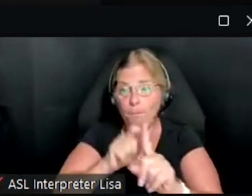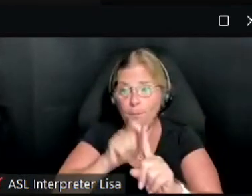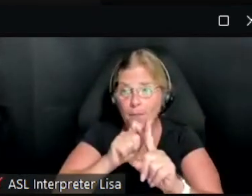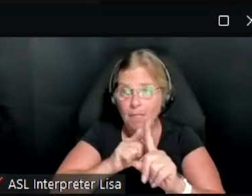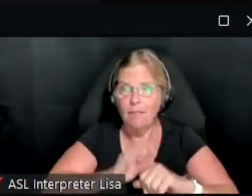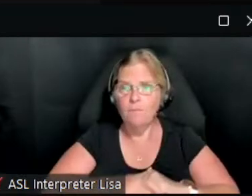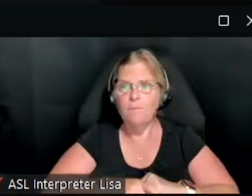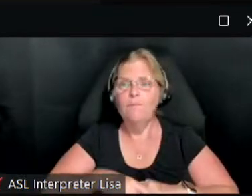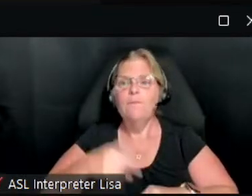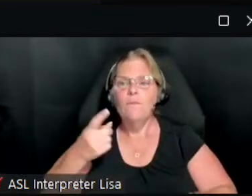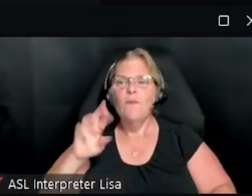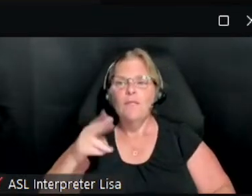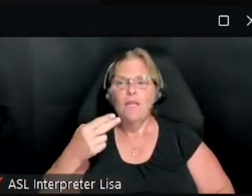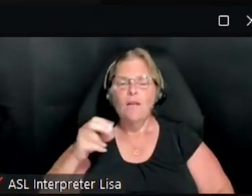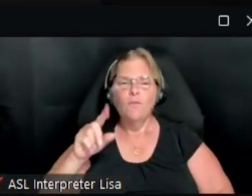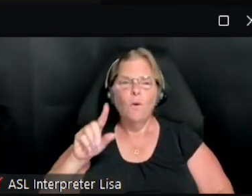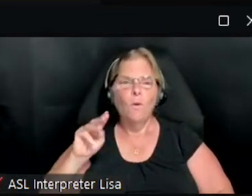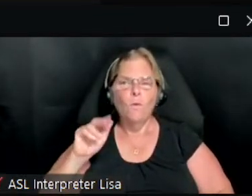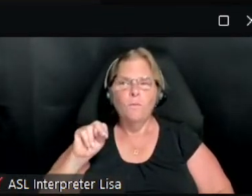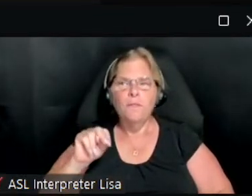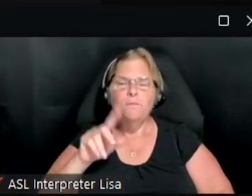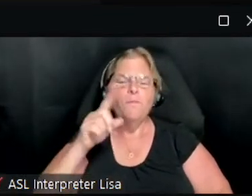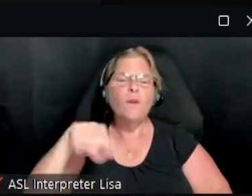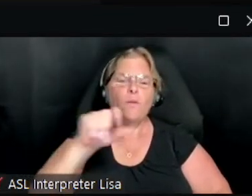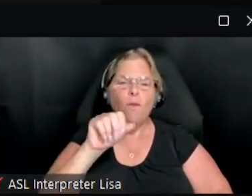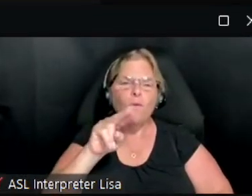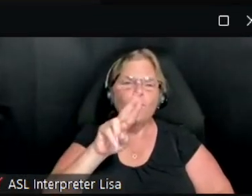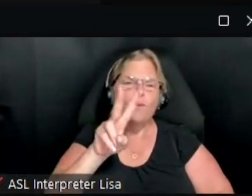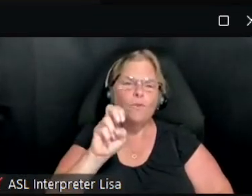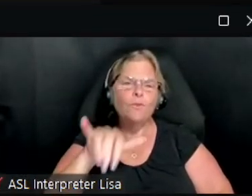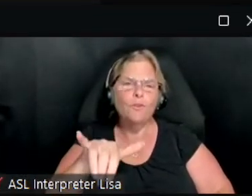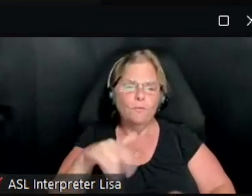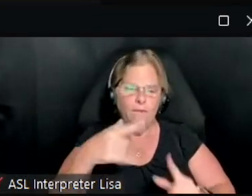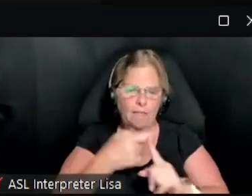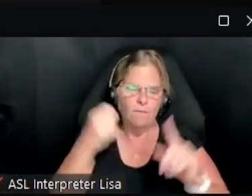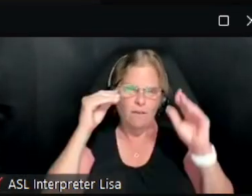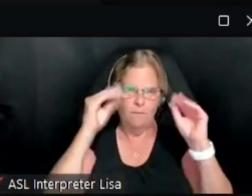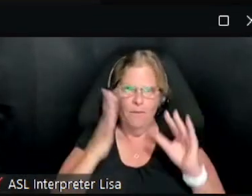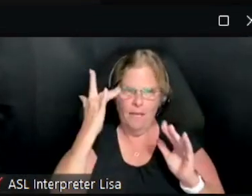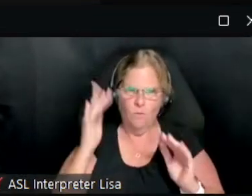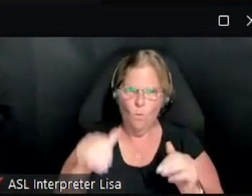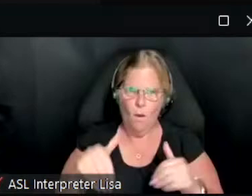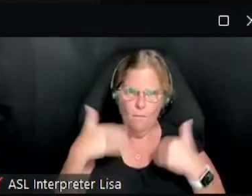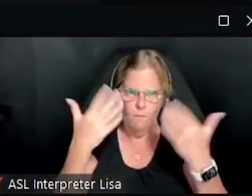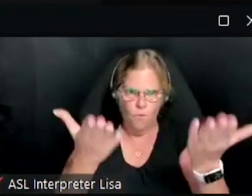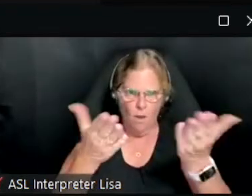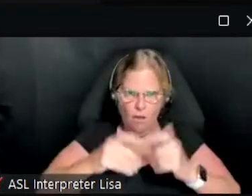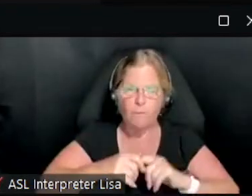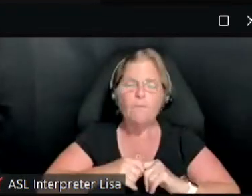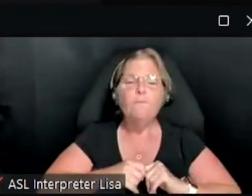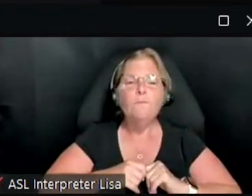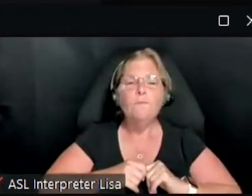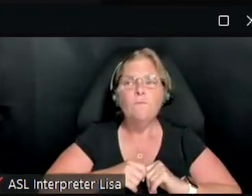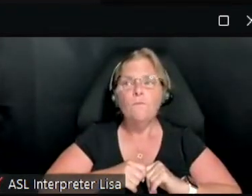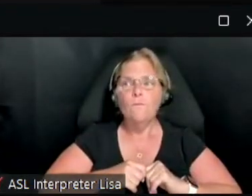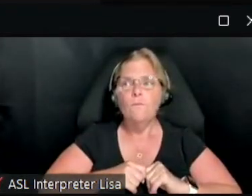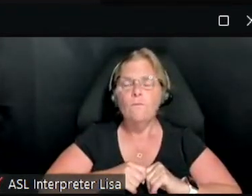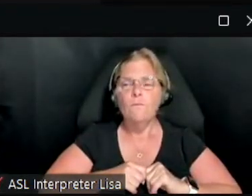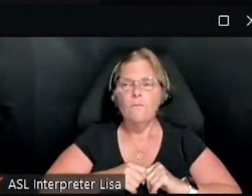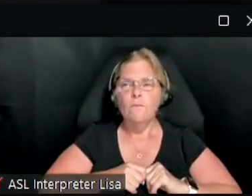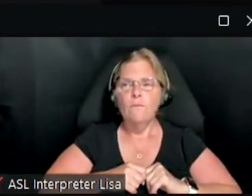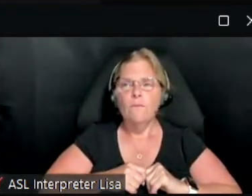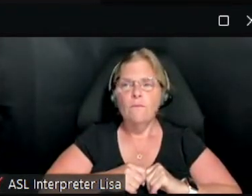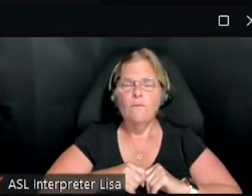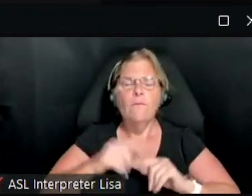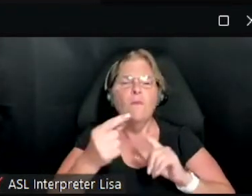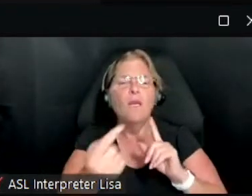surveys from teachers. That's why I brought it up. But I would also comment, circling back